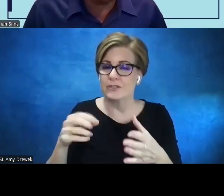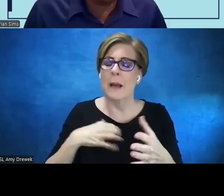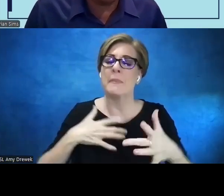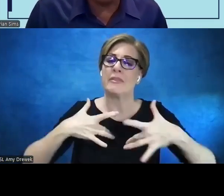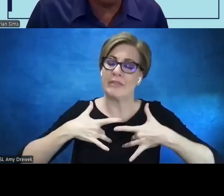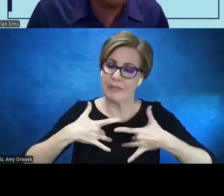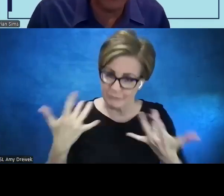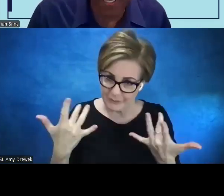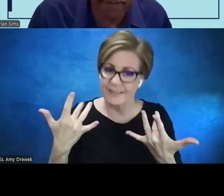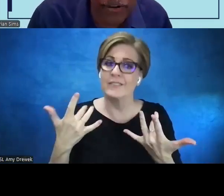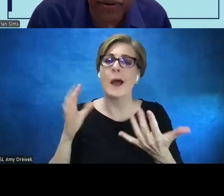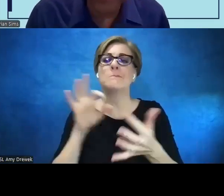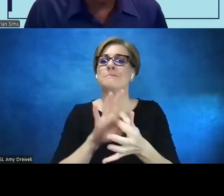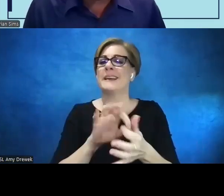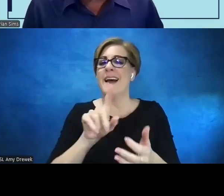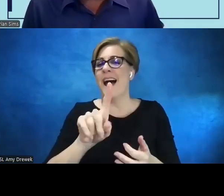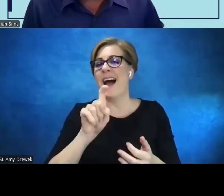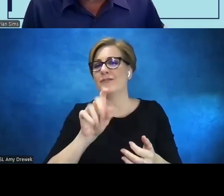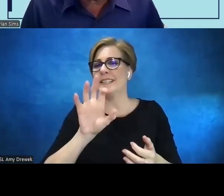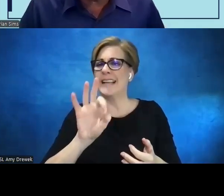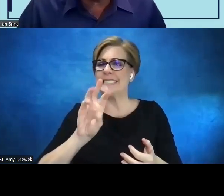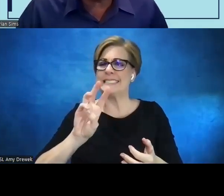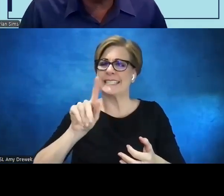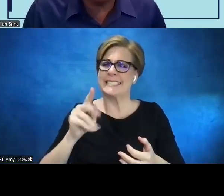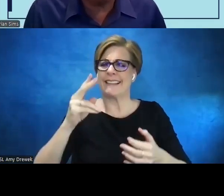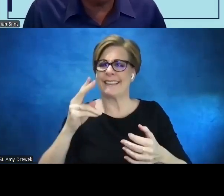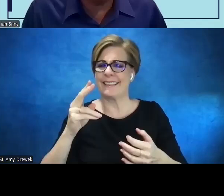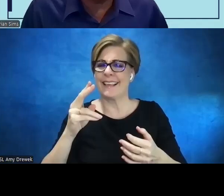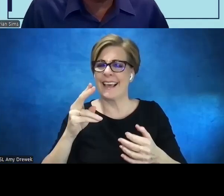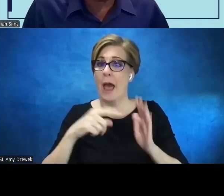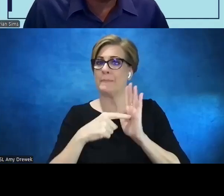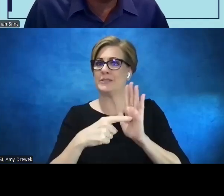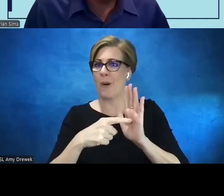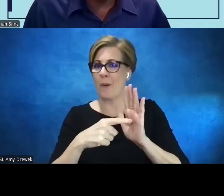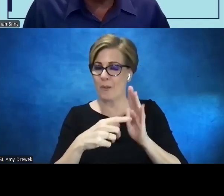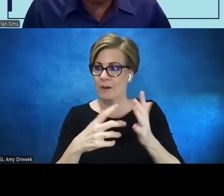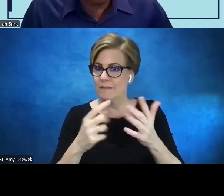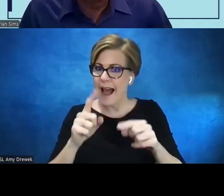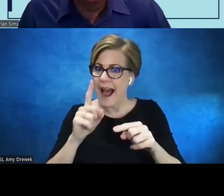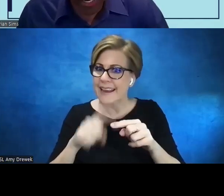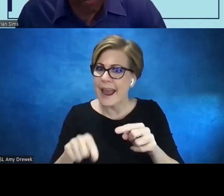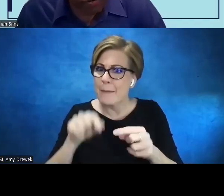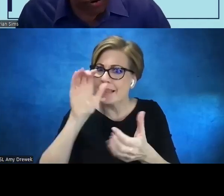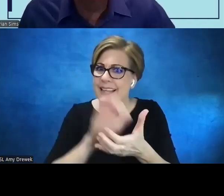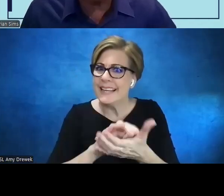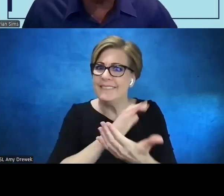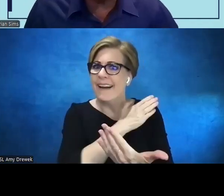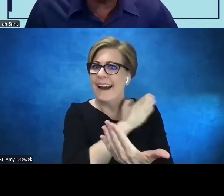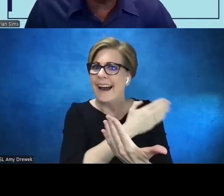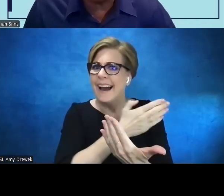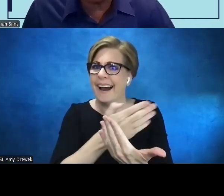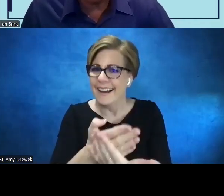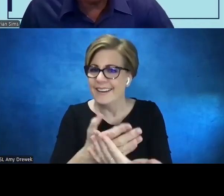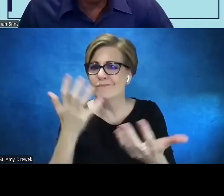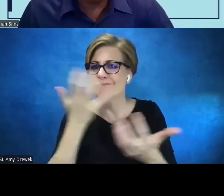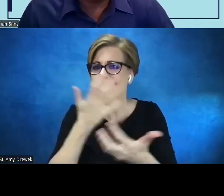the 196th episode. I can't believe that so many episodes have occurred, but we are so thankful for all of you